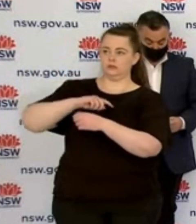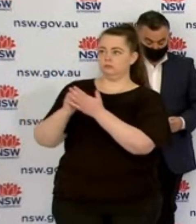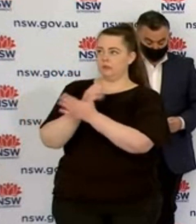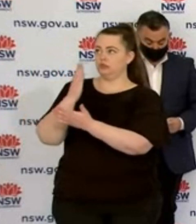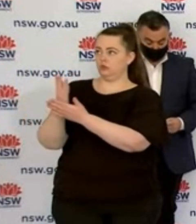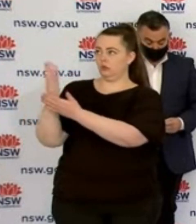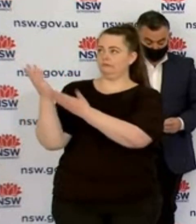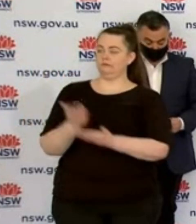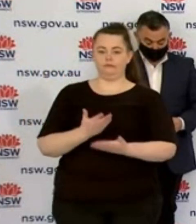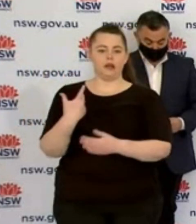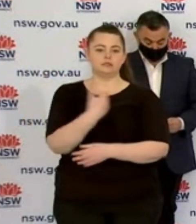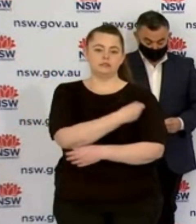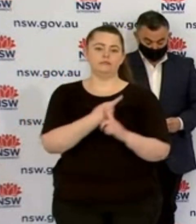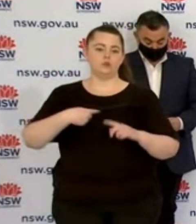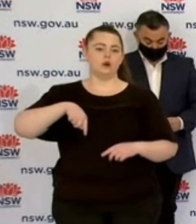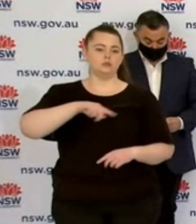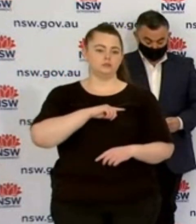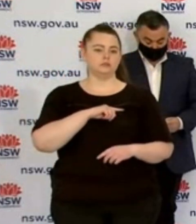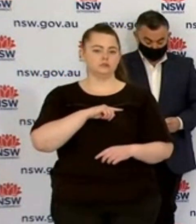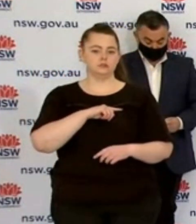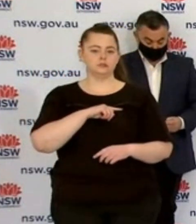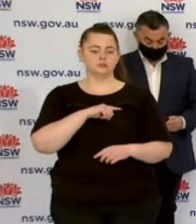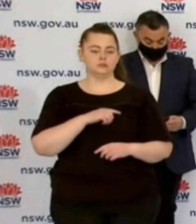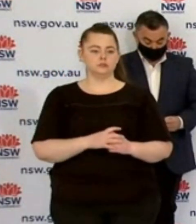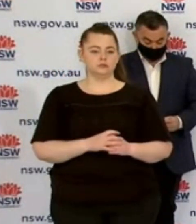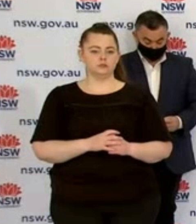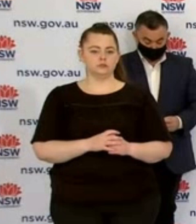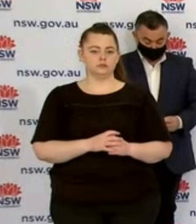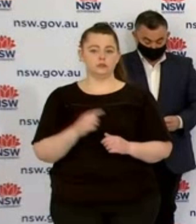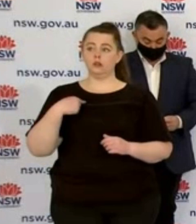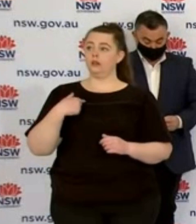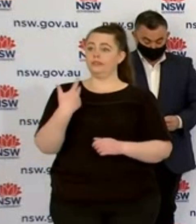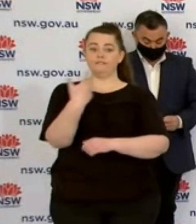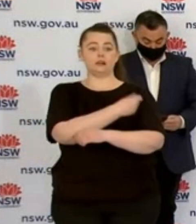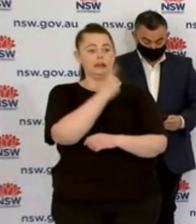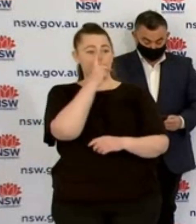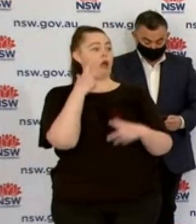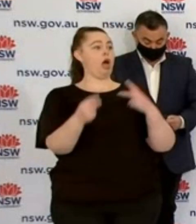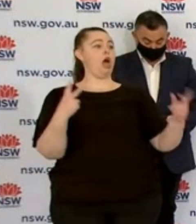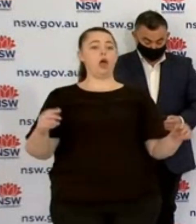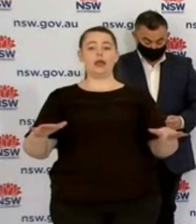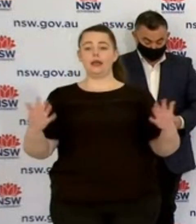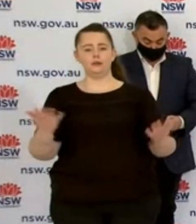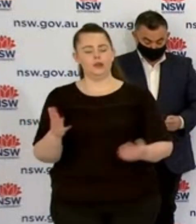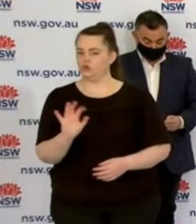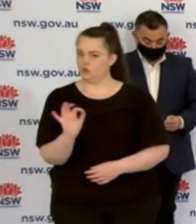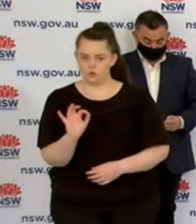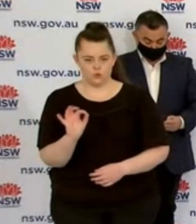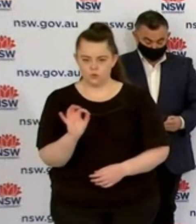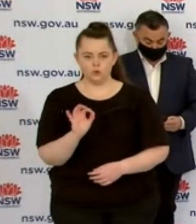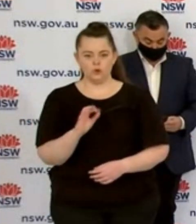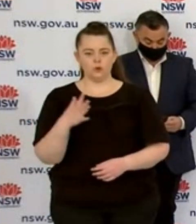to that vaccine. We need to use that vaccine in a very targeted way. We are targeting it to